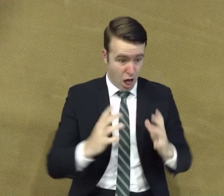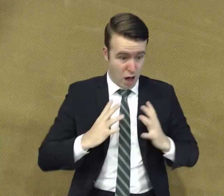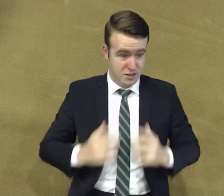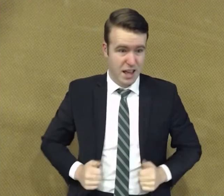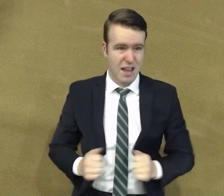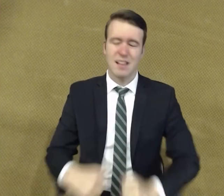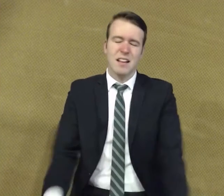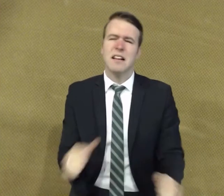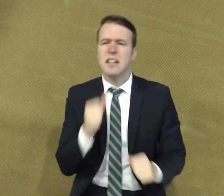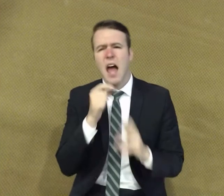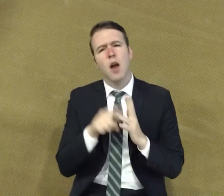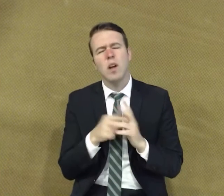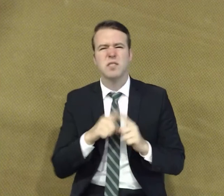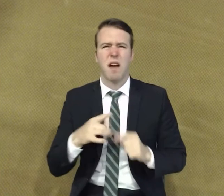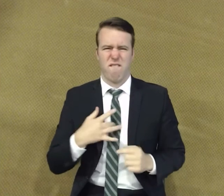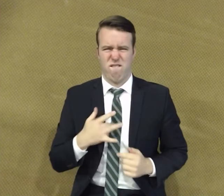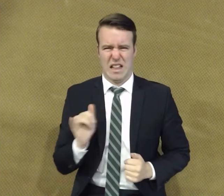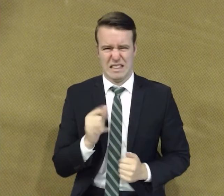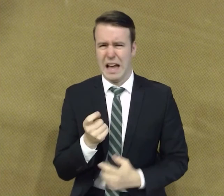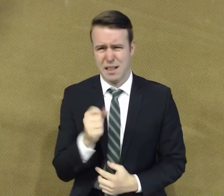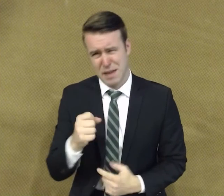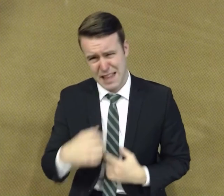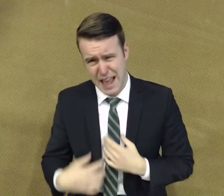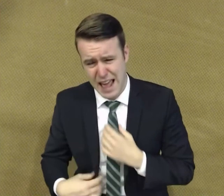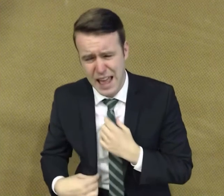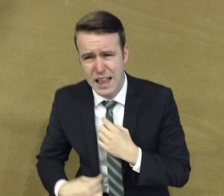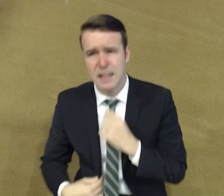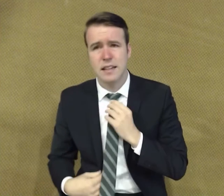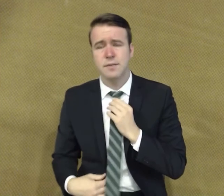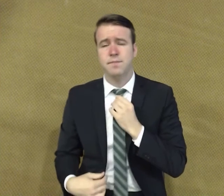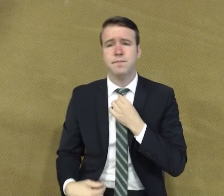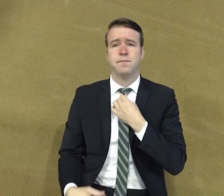it is. Amen. And